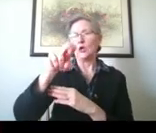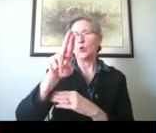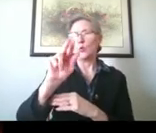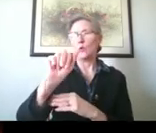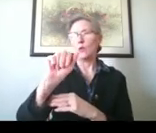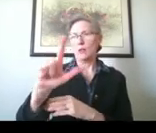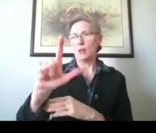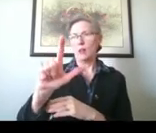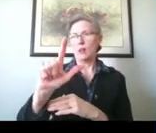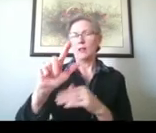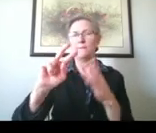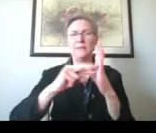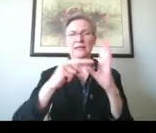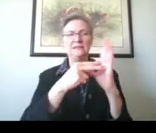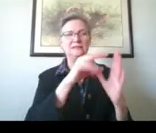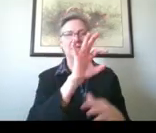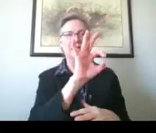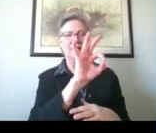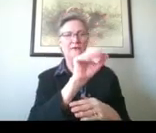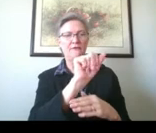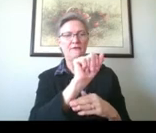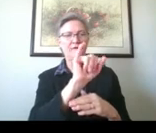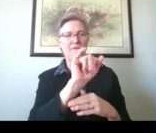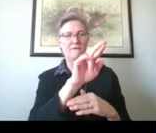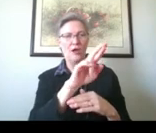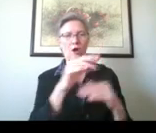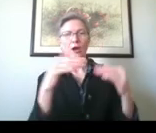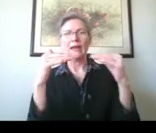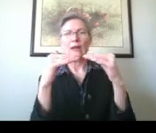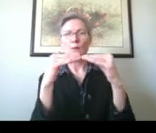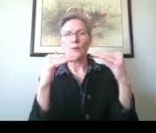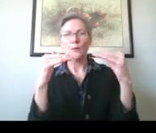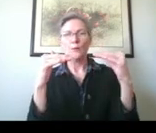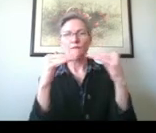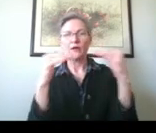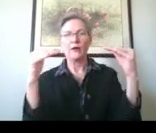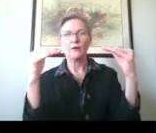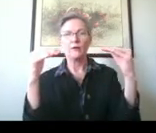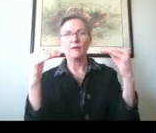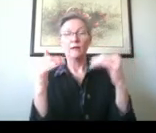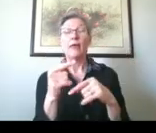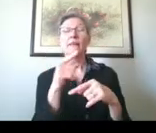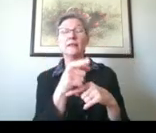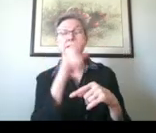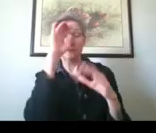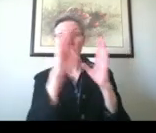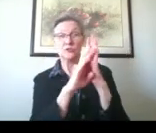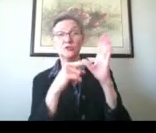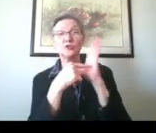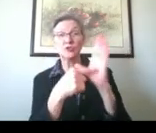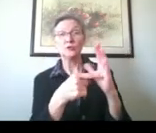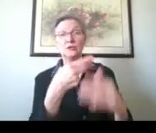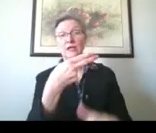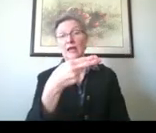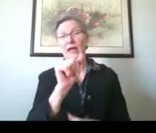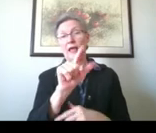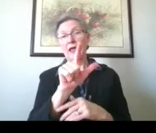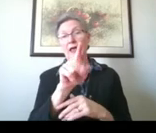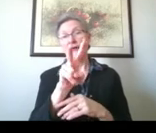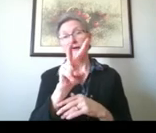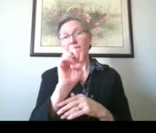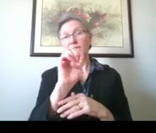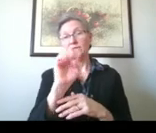amount. So this picture shows halves, and we talked about that last lesson. Halves are 2 equal parts, right? And it says